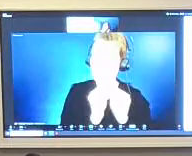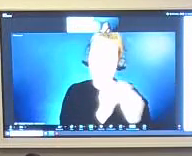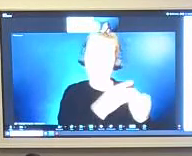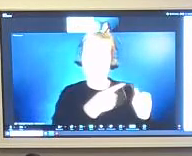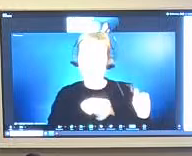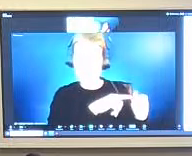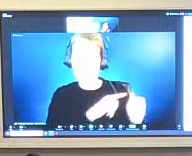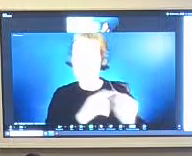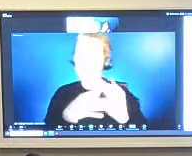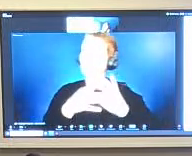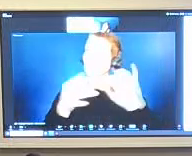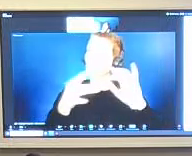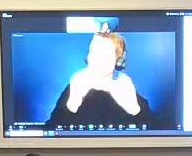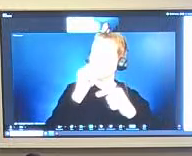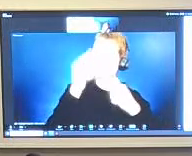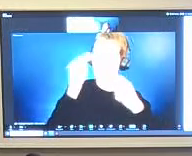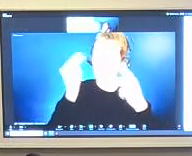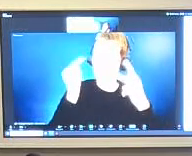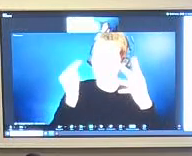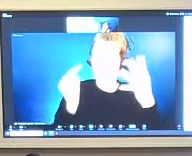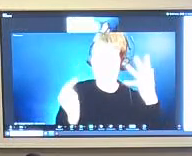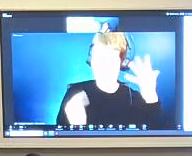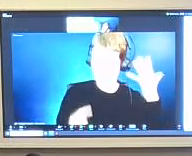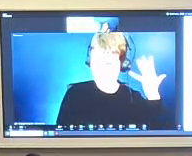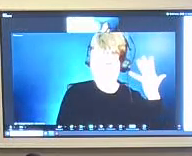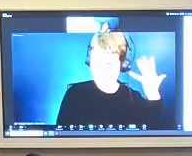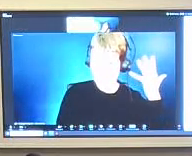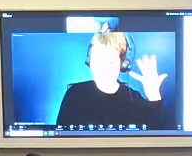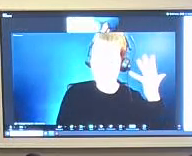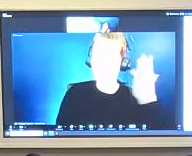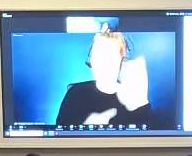what we feel needs to be addressed